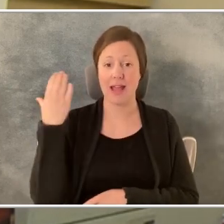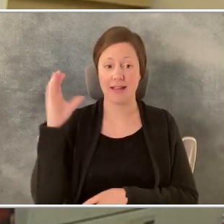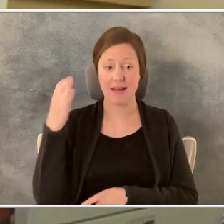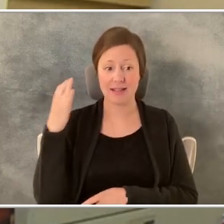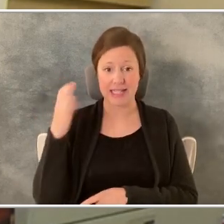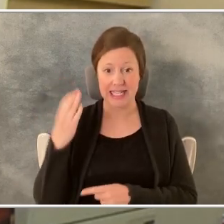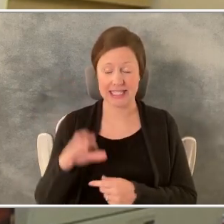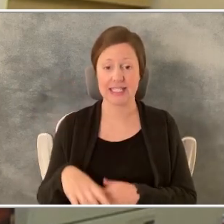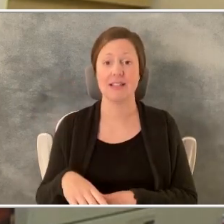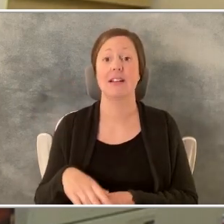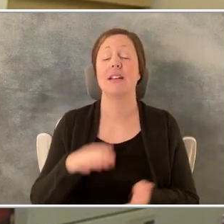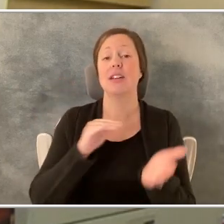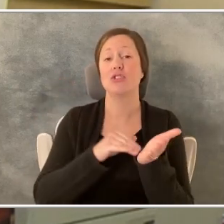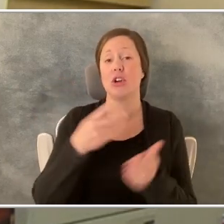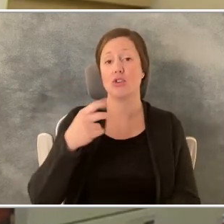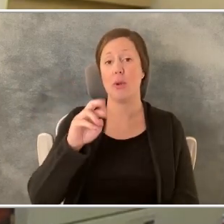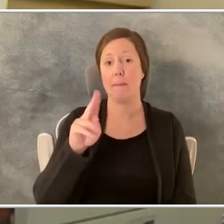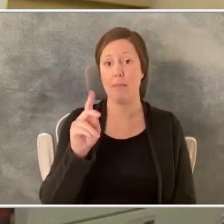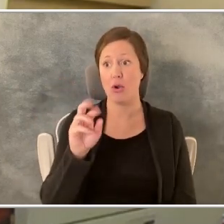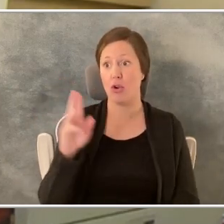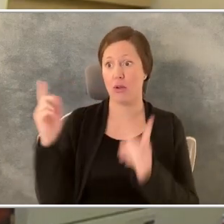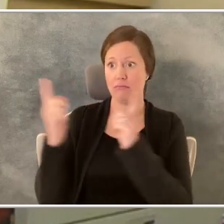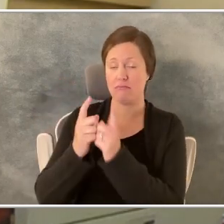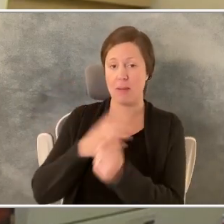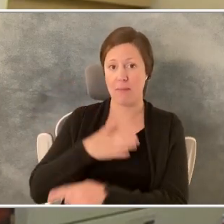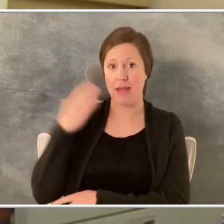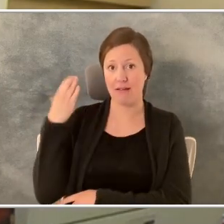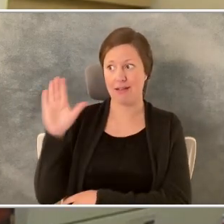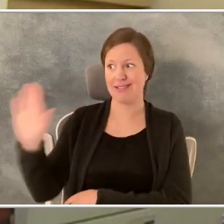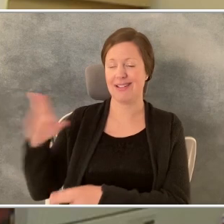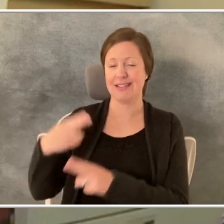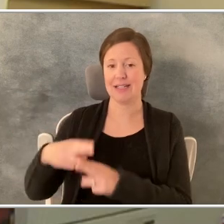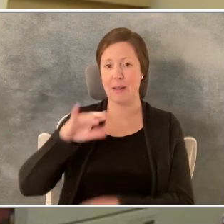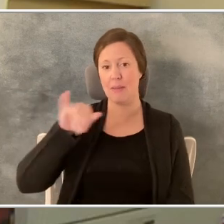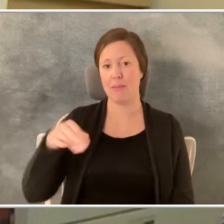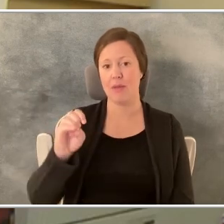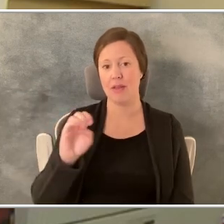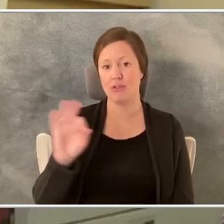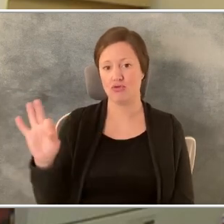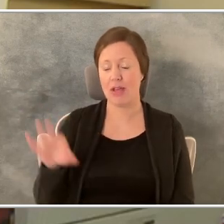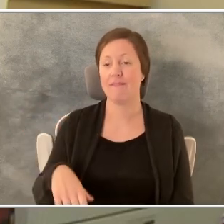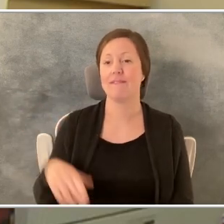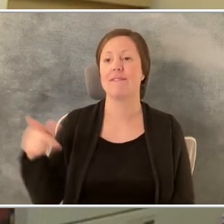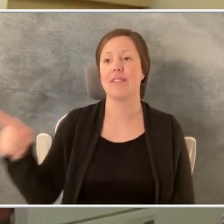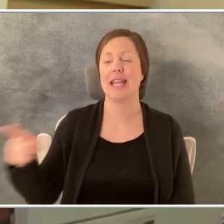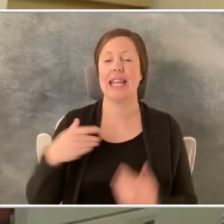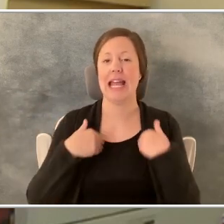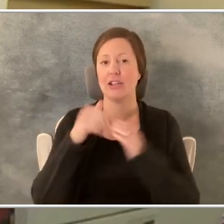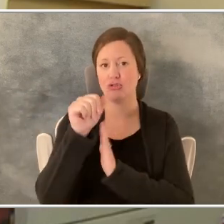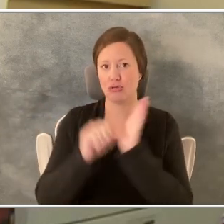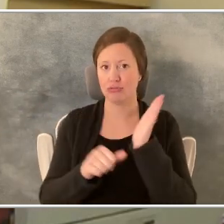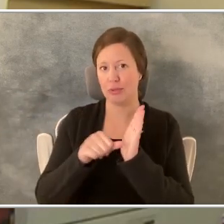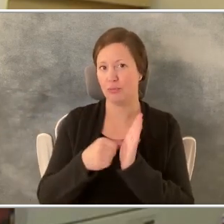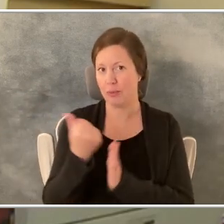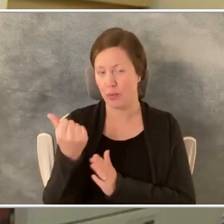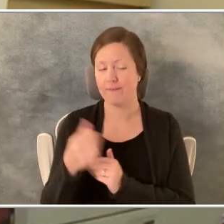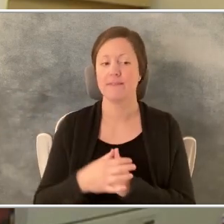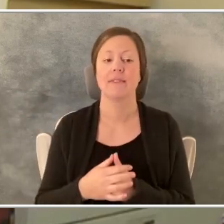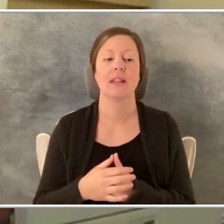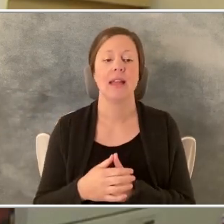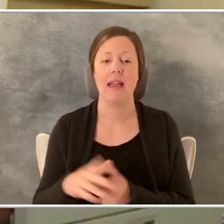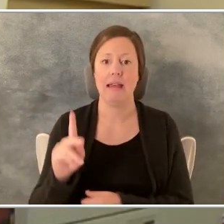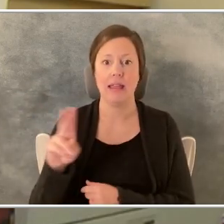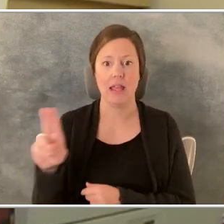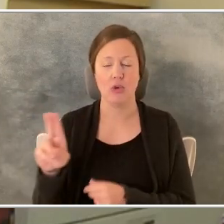Parker, met him. My cousin Jeff actually had his prostate removed at University of Kansas, and I think that was